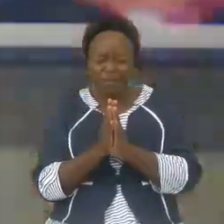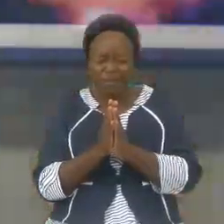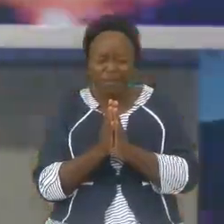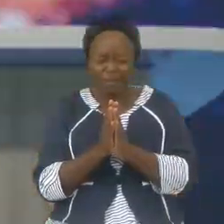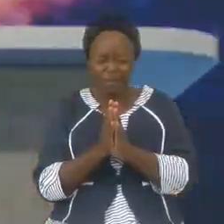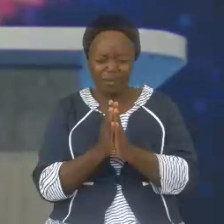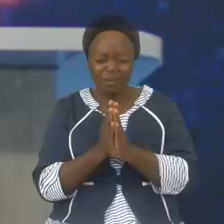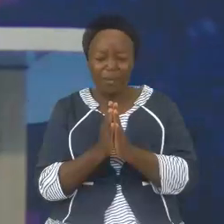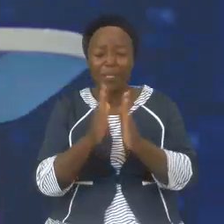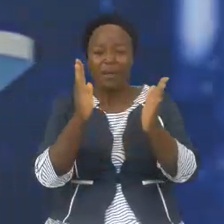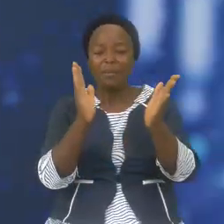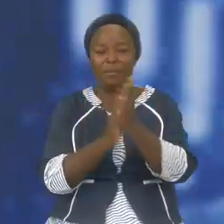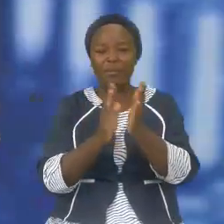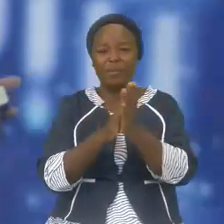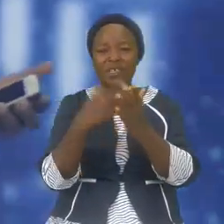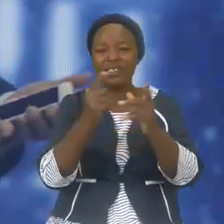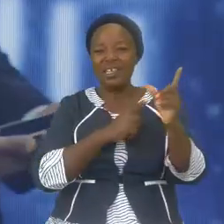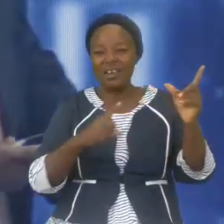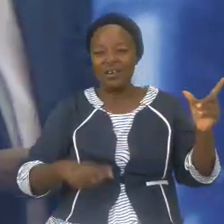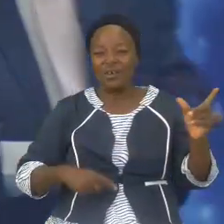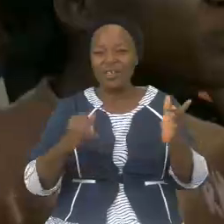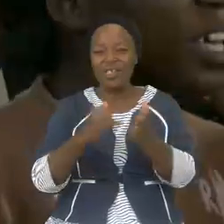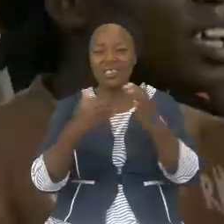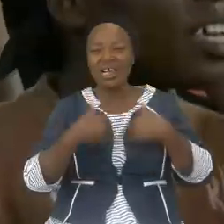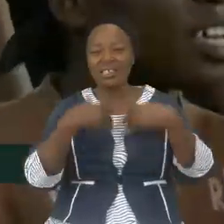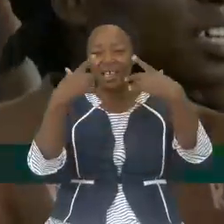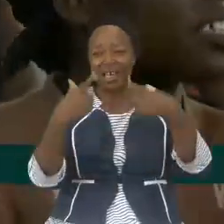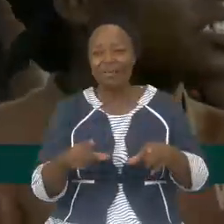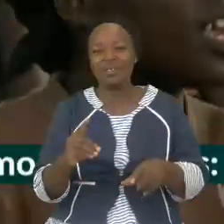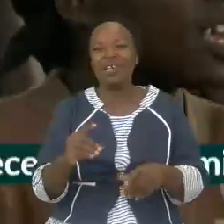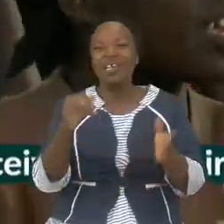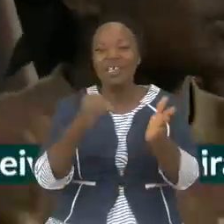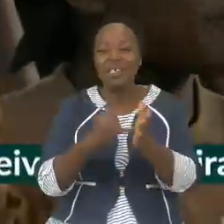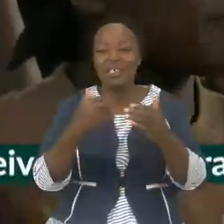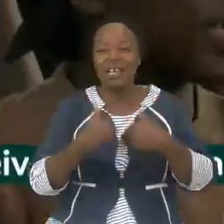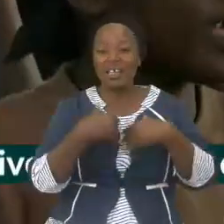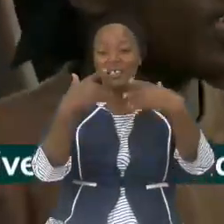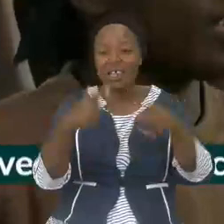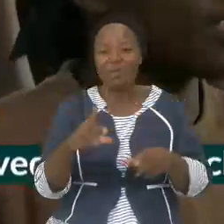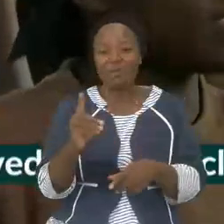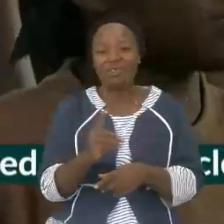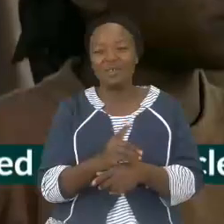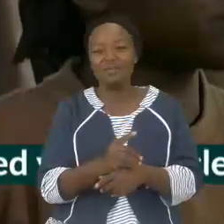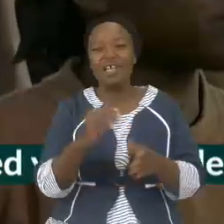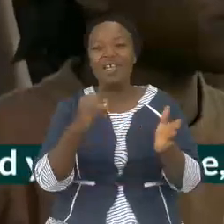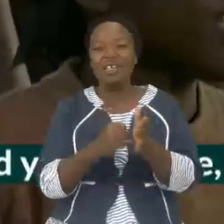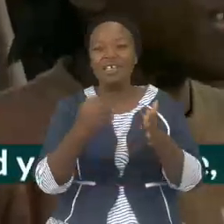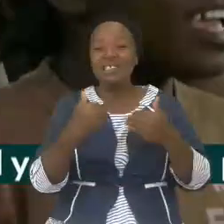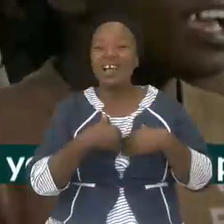Praise the Lord, it is done. It is done. It